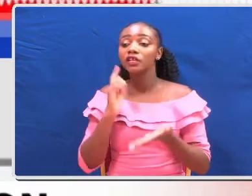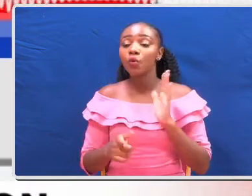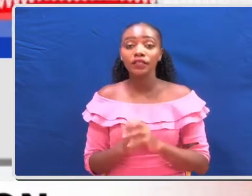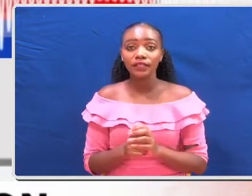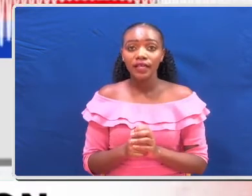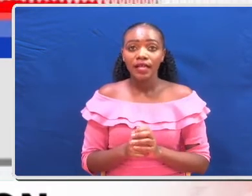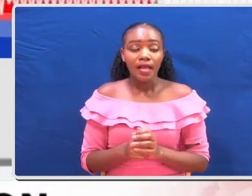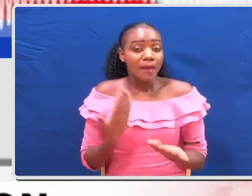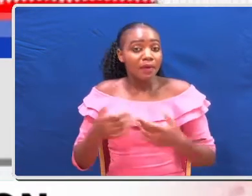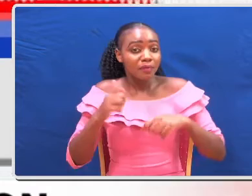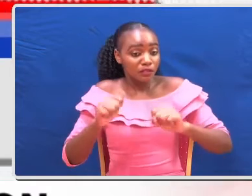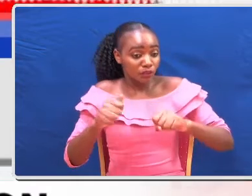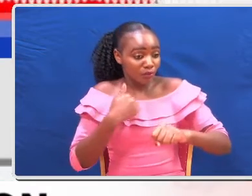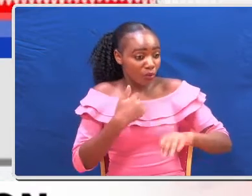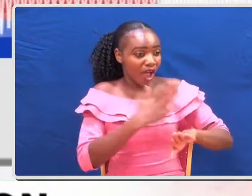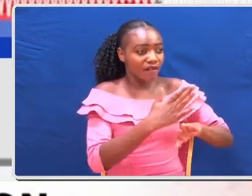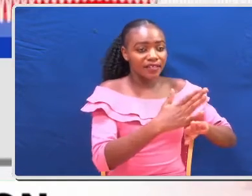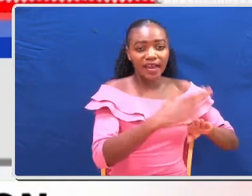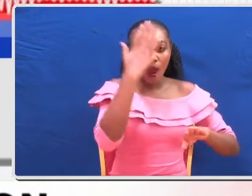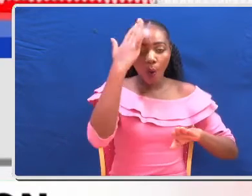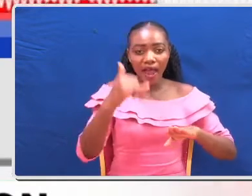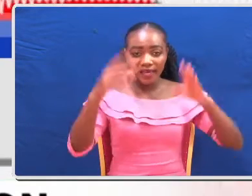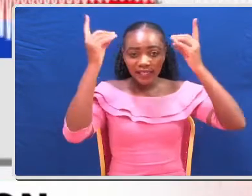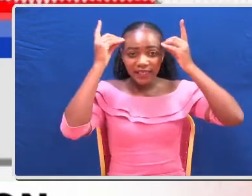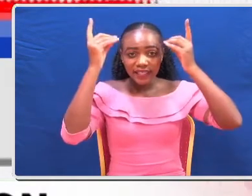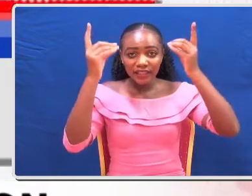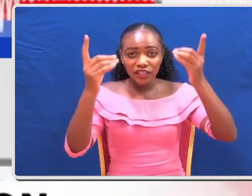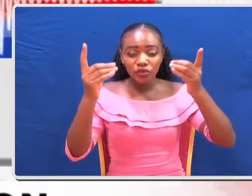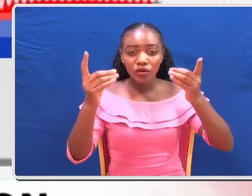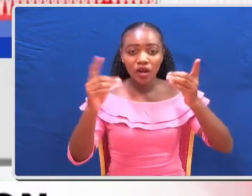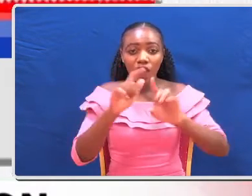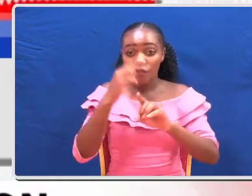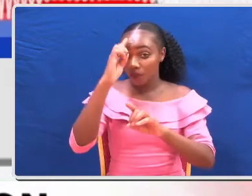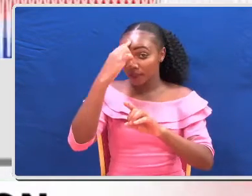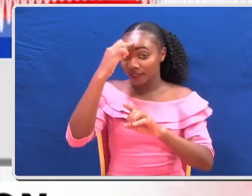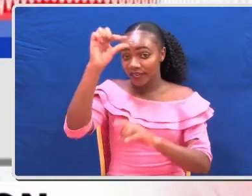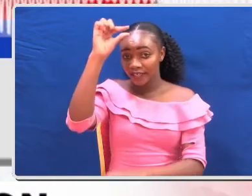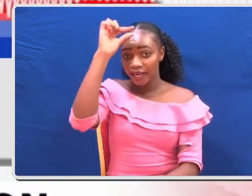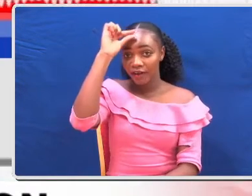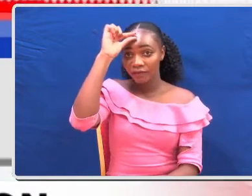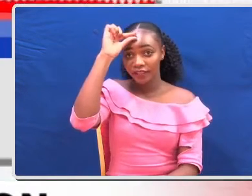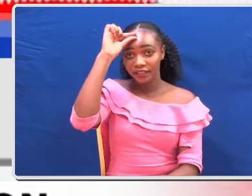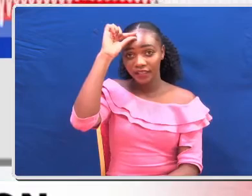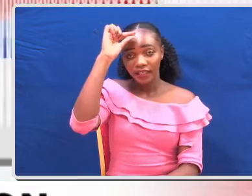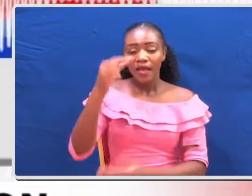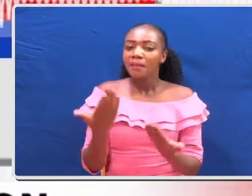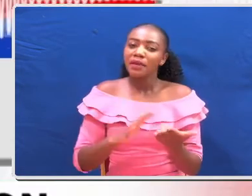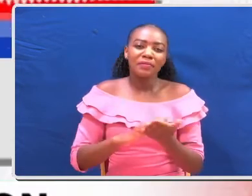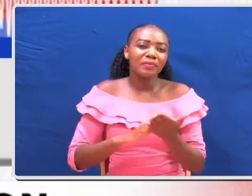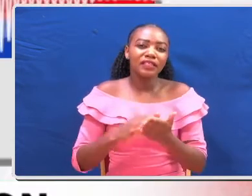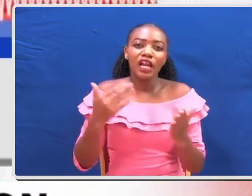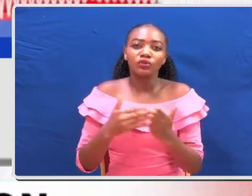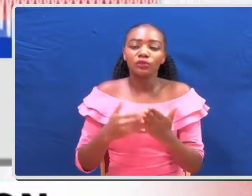be a delay because of the decision by the Indian government to basically stop